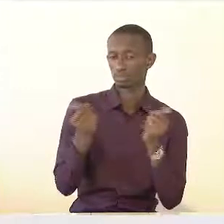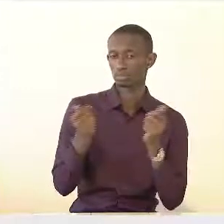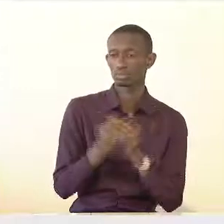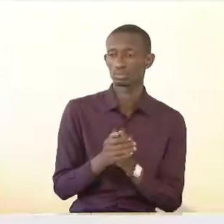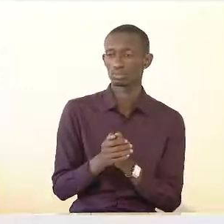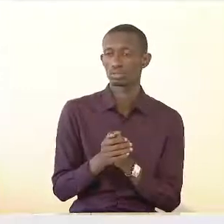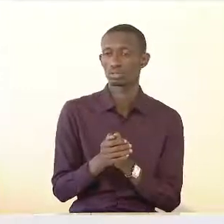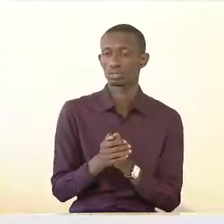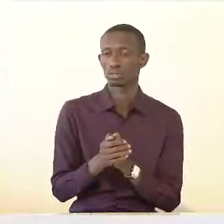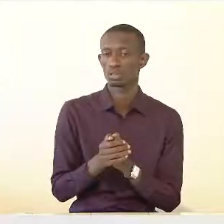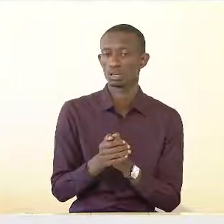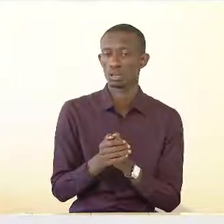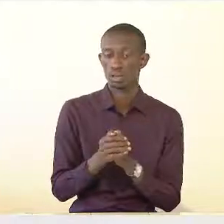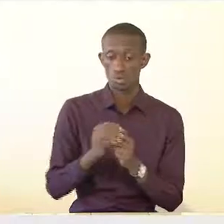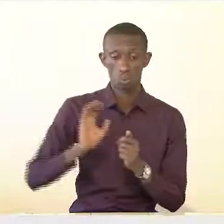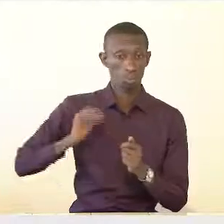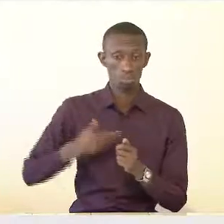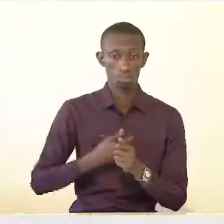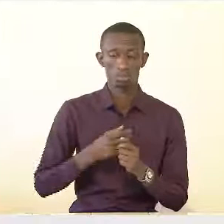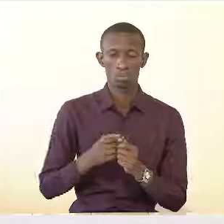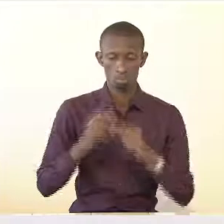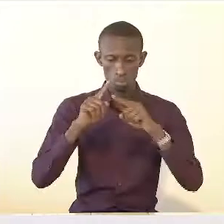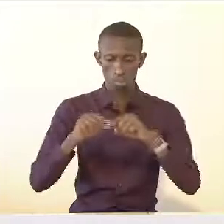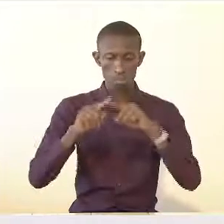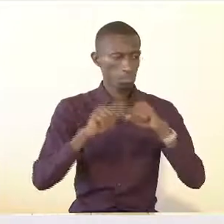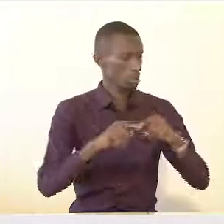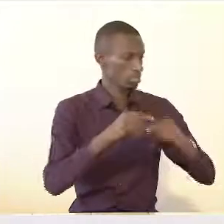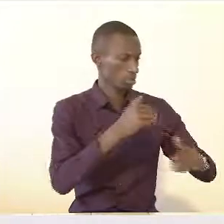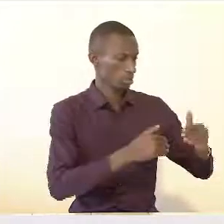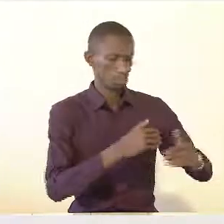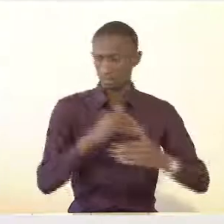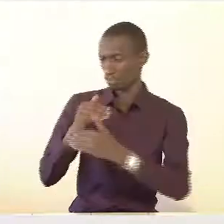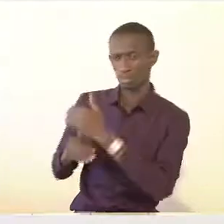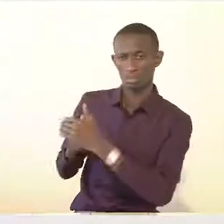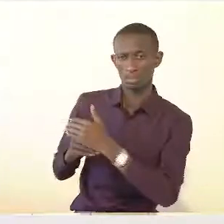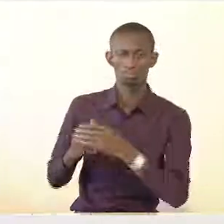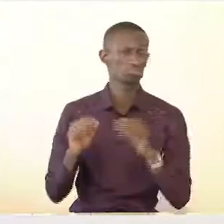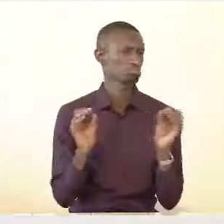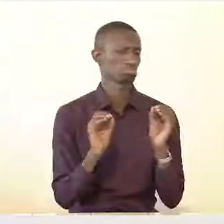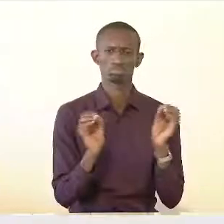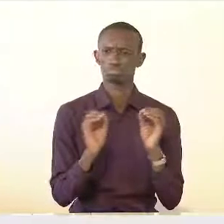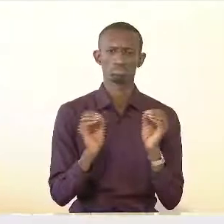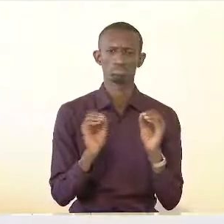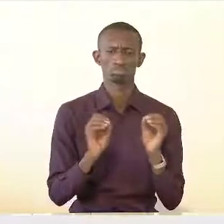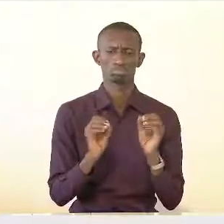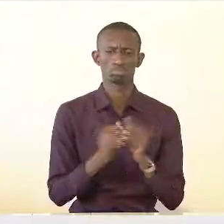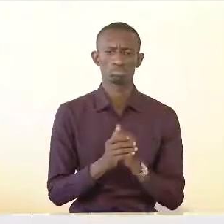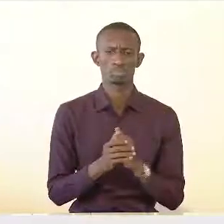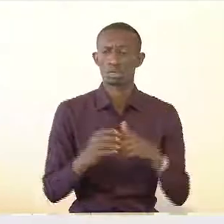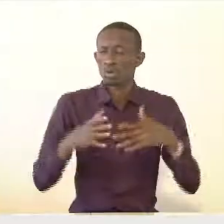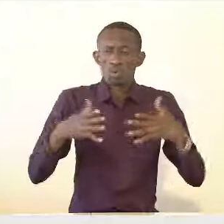on absorbing heat from their surrounding, and can be active at any time of the day or